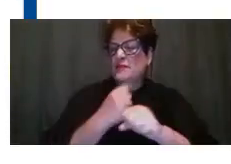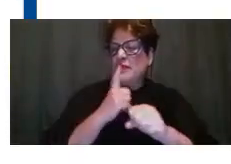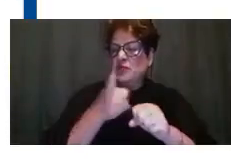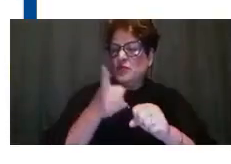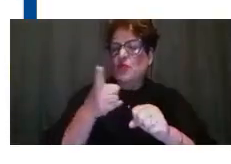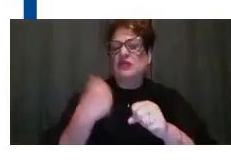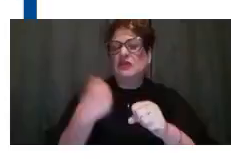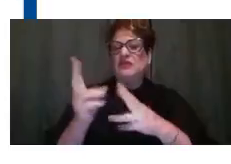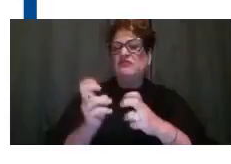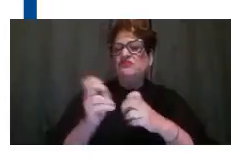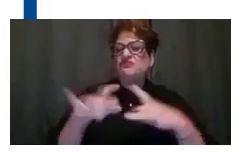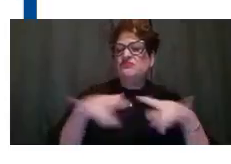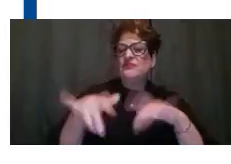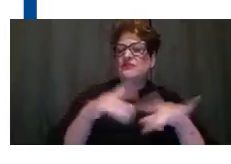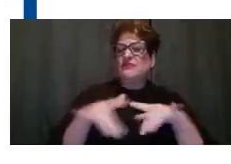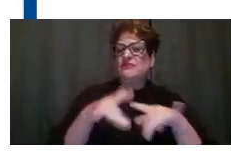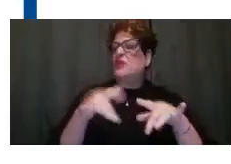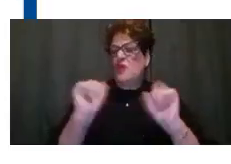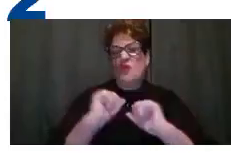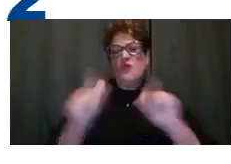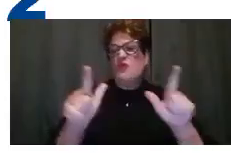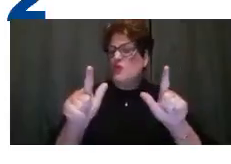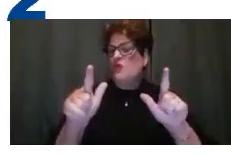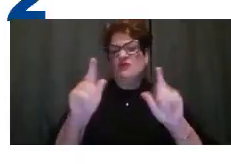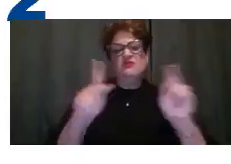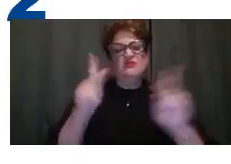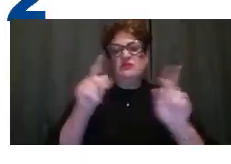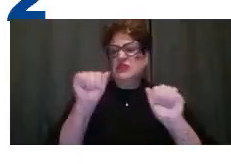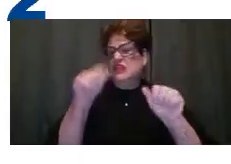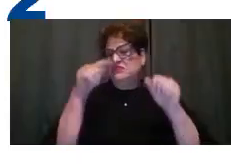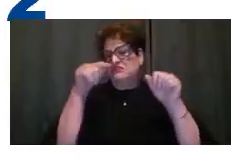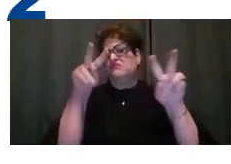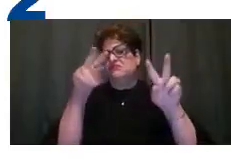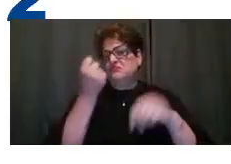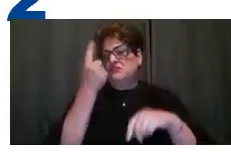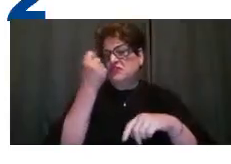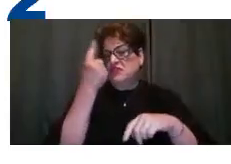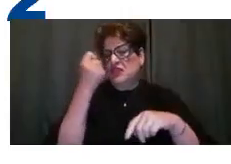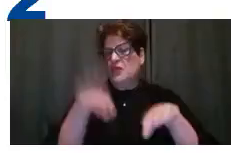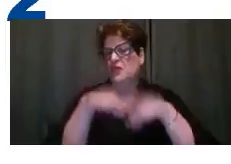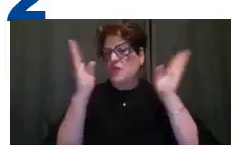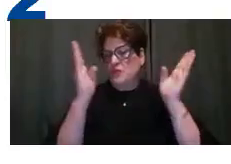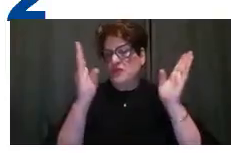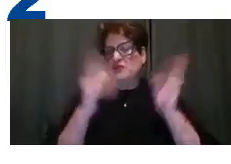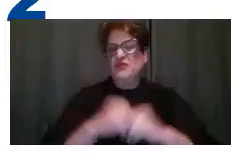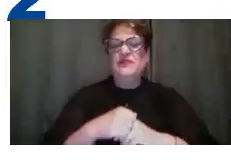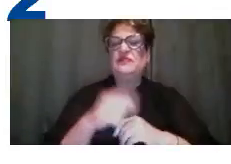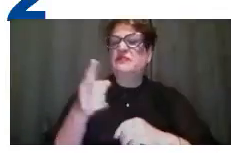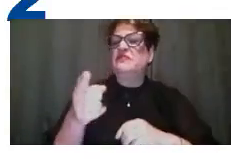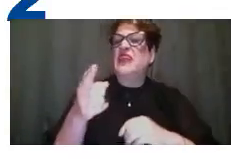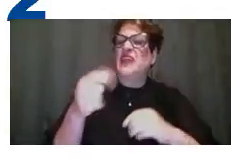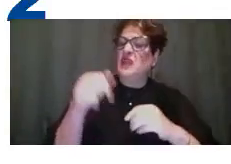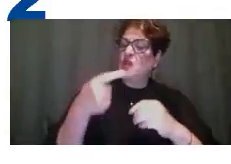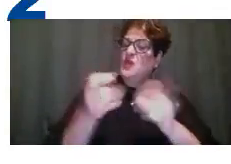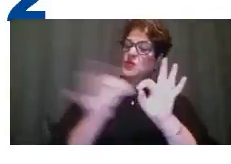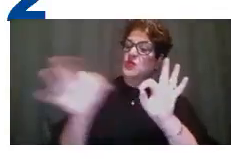can be accessible to everyone. This presentation will have closed captioning, which you can access